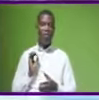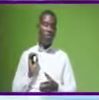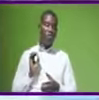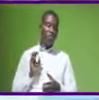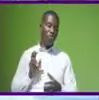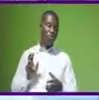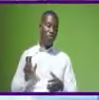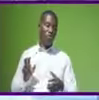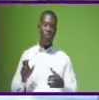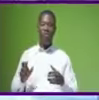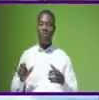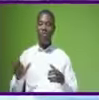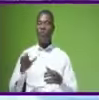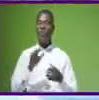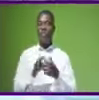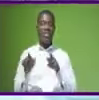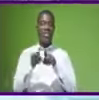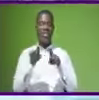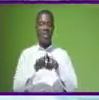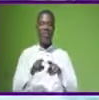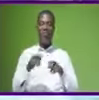Philadelphia royals yes